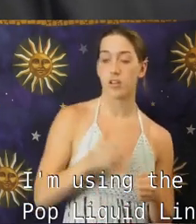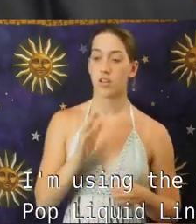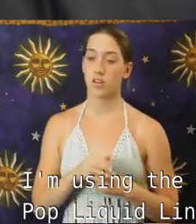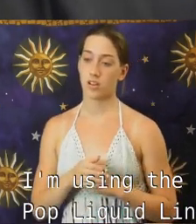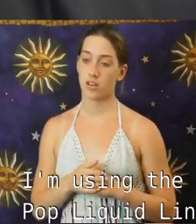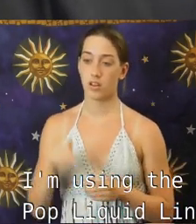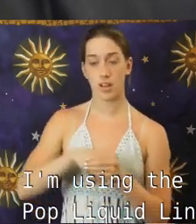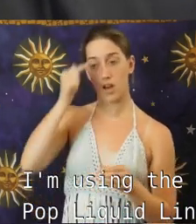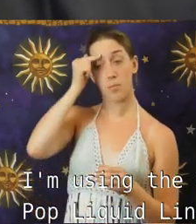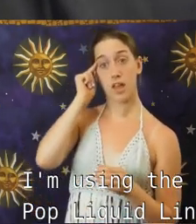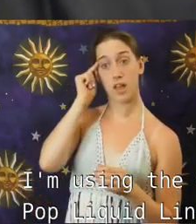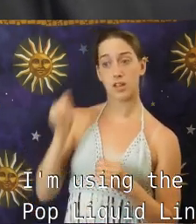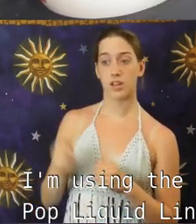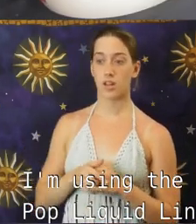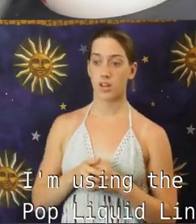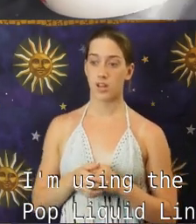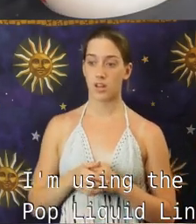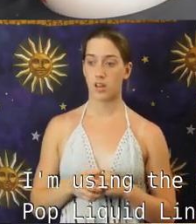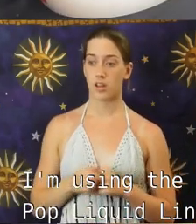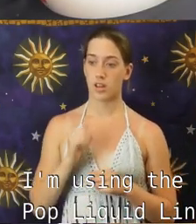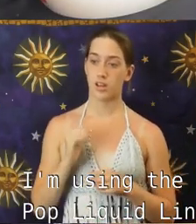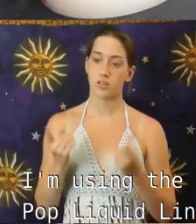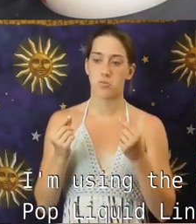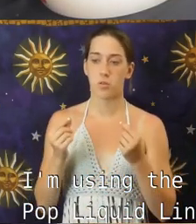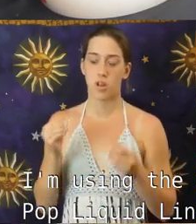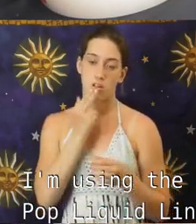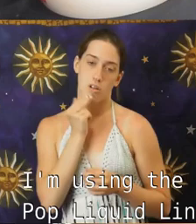it? It just says liquid liner, and it's